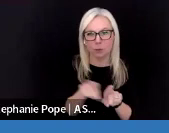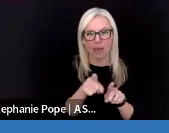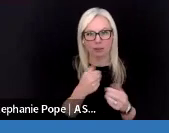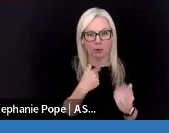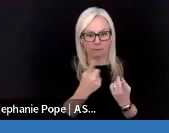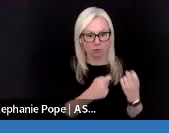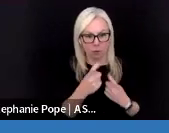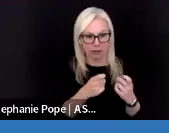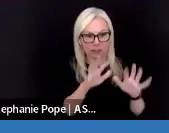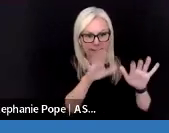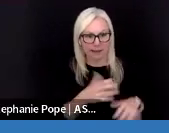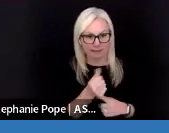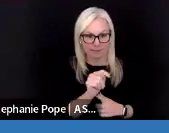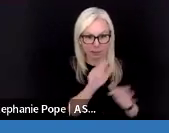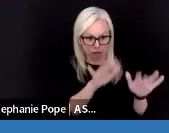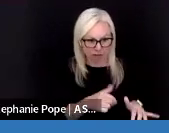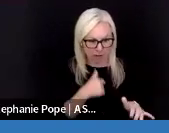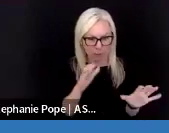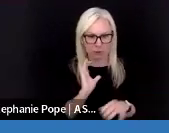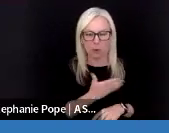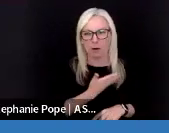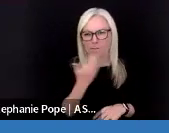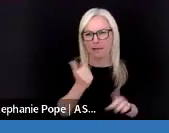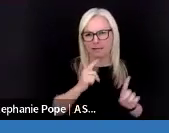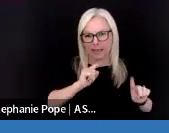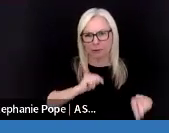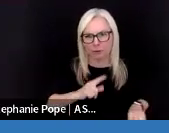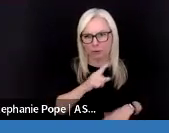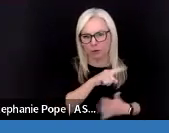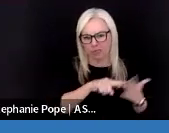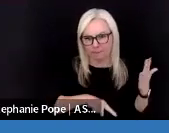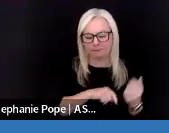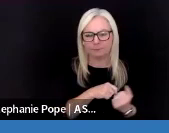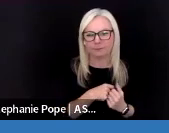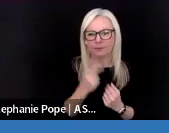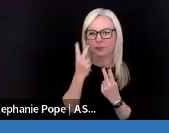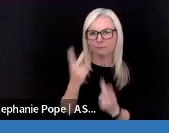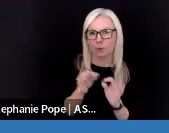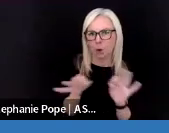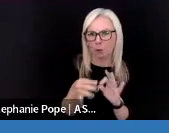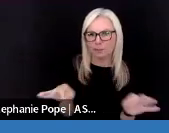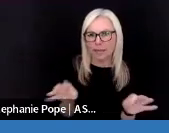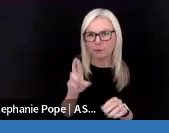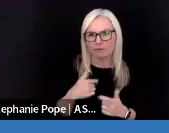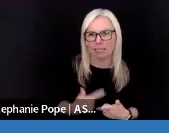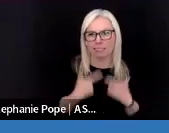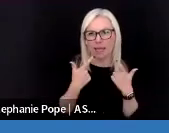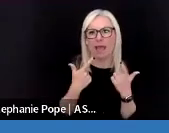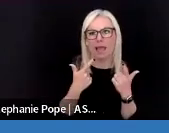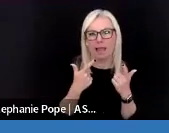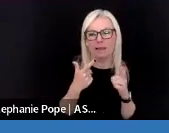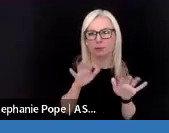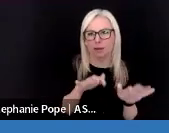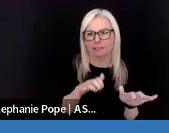and we will do our best to answer them. To view closed captioning or have a live transcription during the